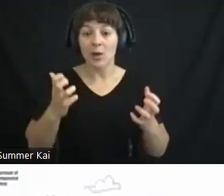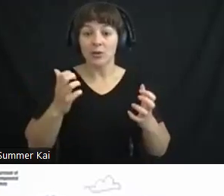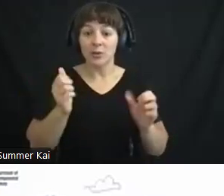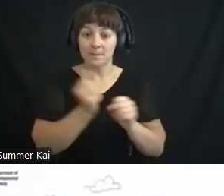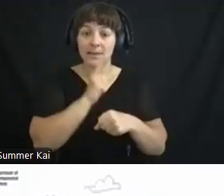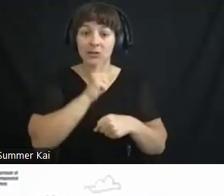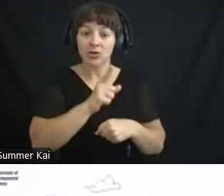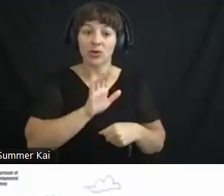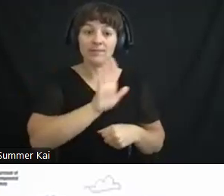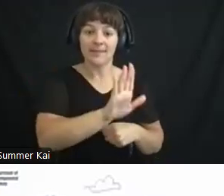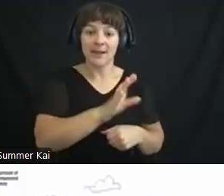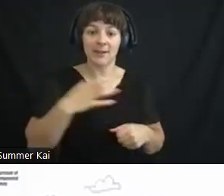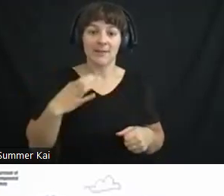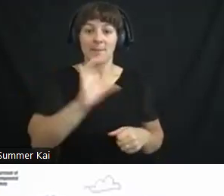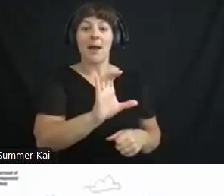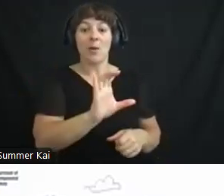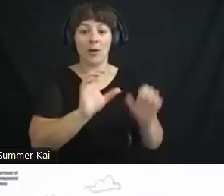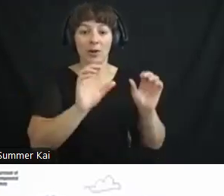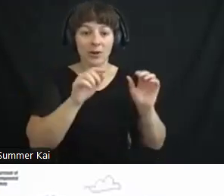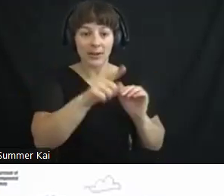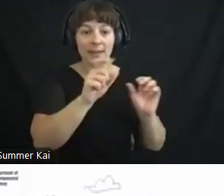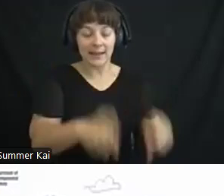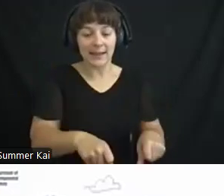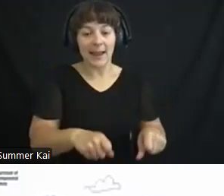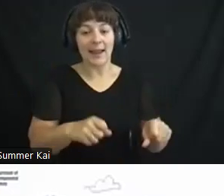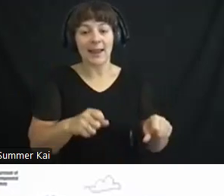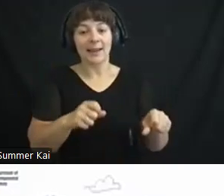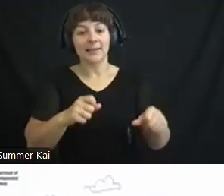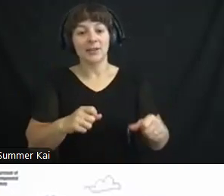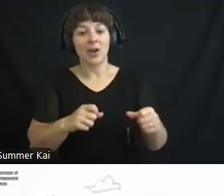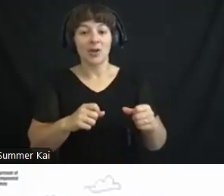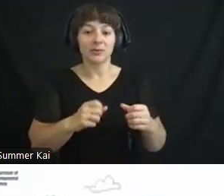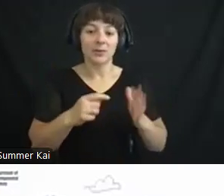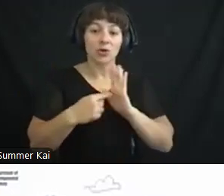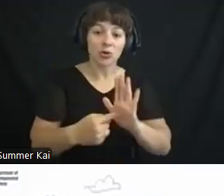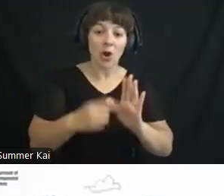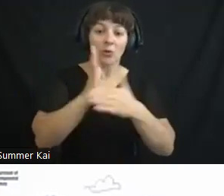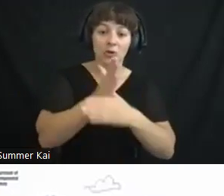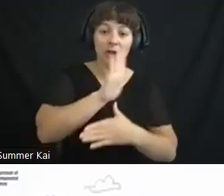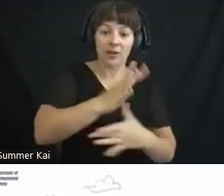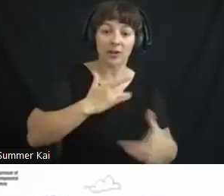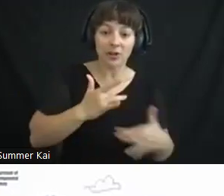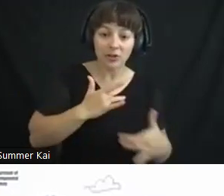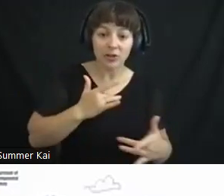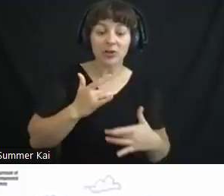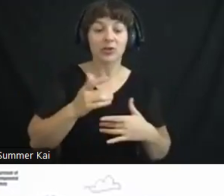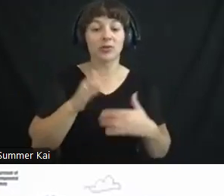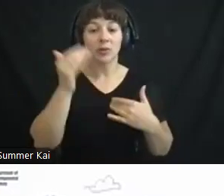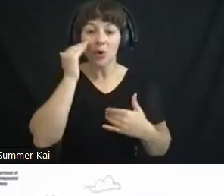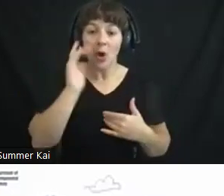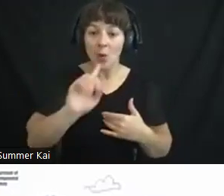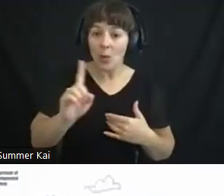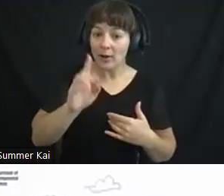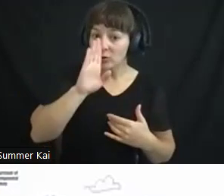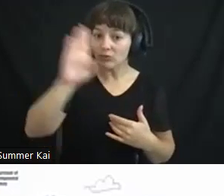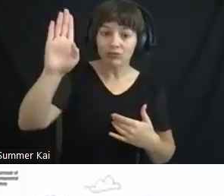to give voice to their concerns to wherever that is appropriate to be directed to. I